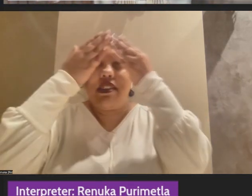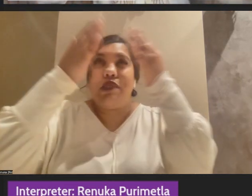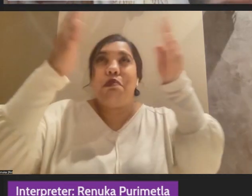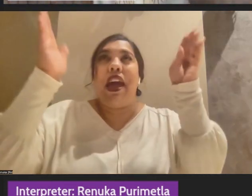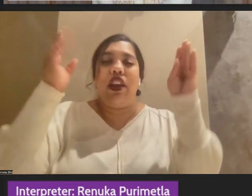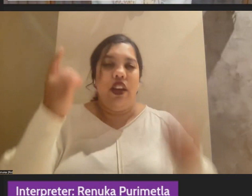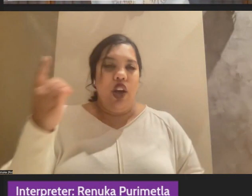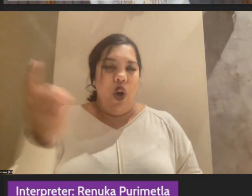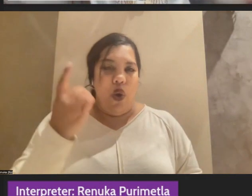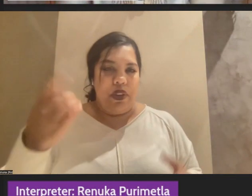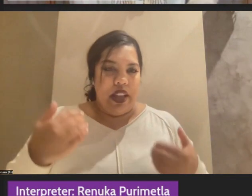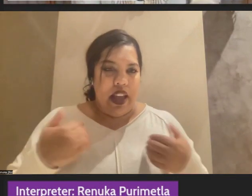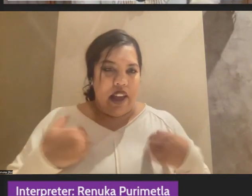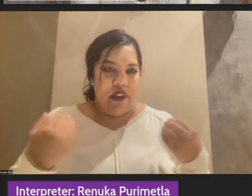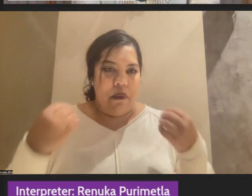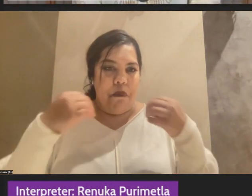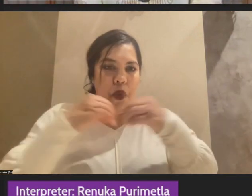Something beyond this.